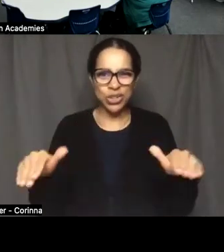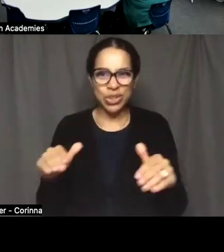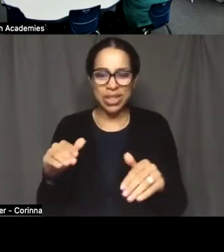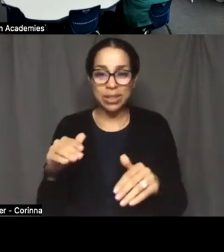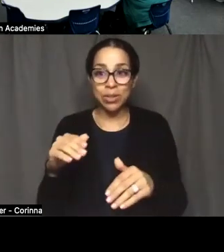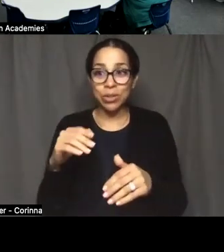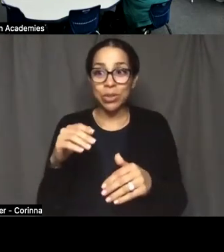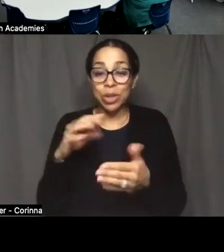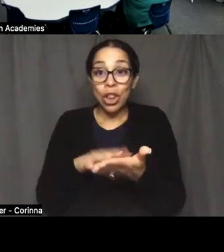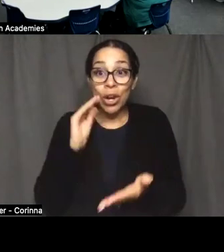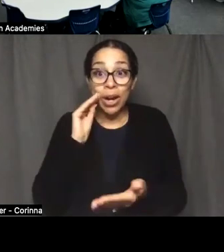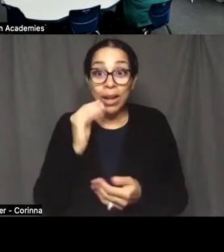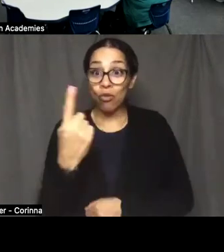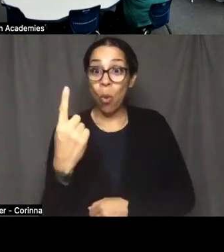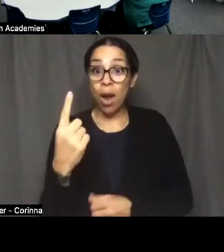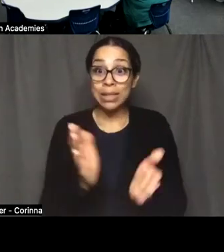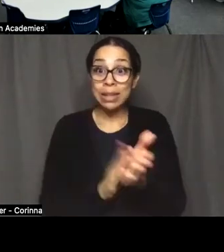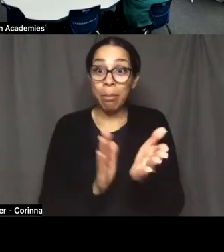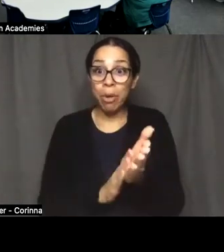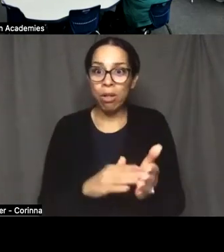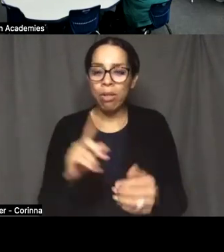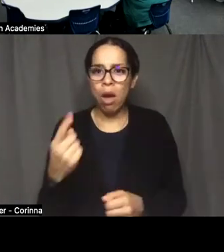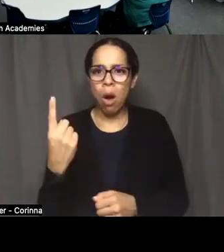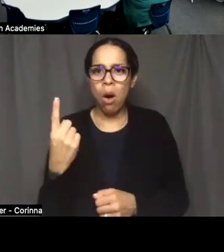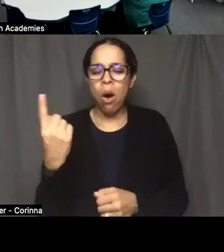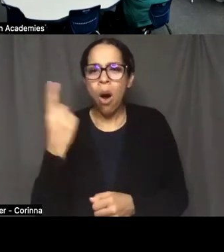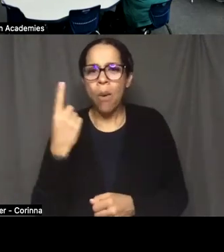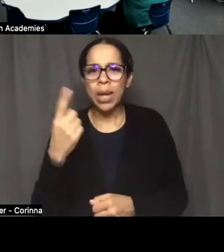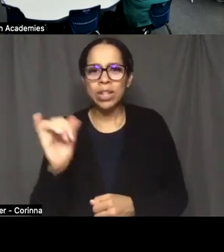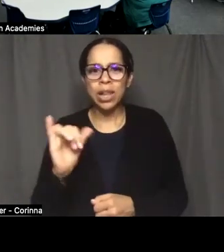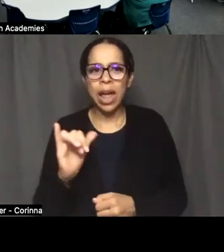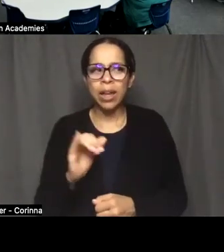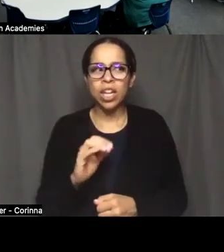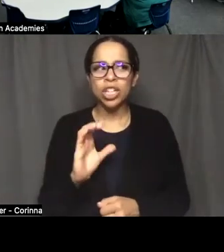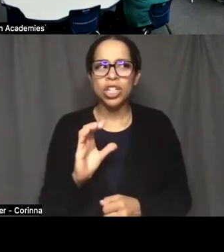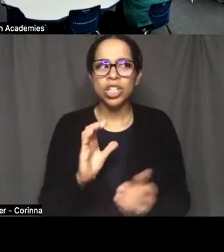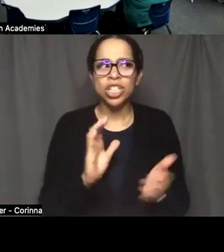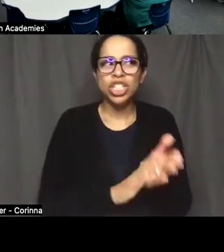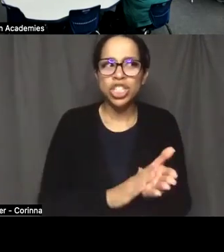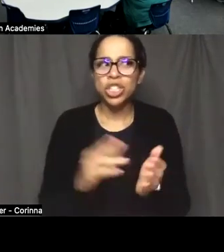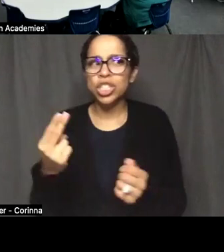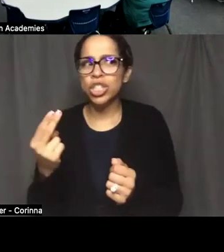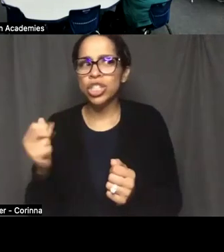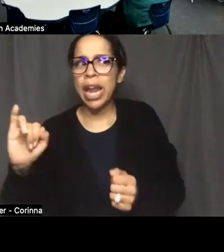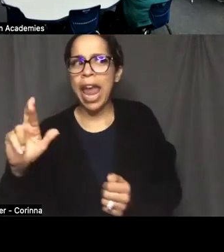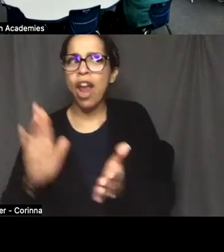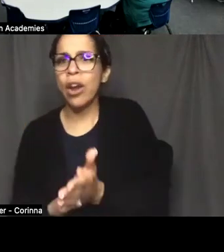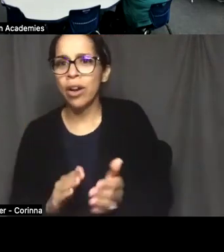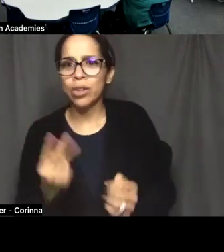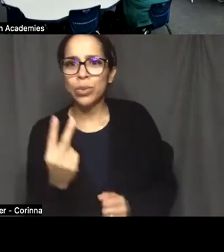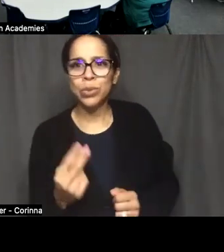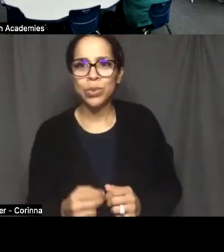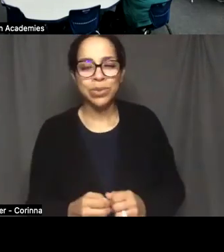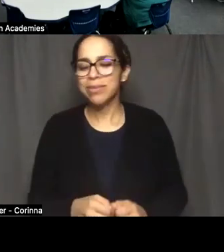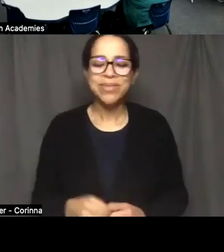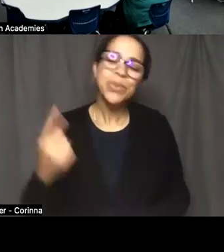they always want to have word class. So they'll say chair, and they're like, no, that was only 1. It's just chair. That's the part